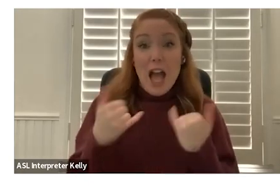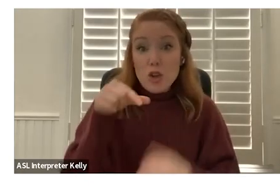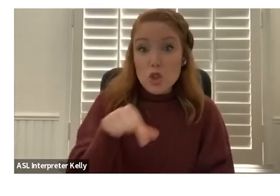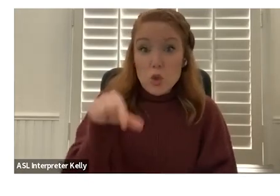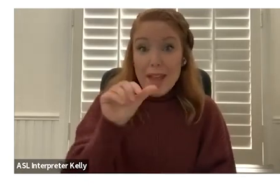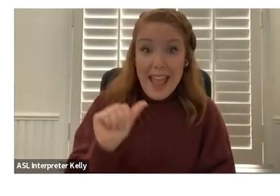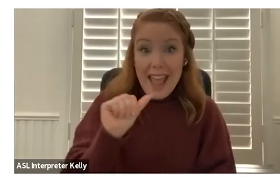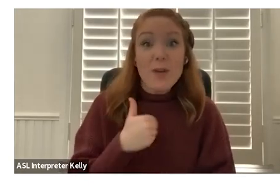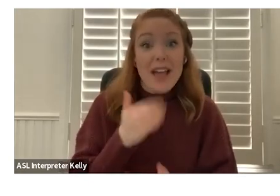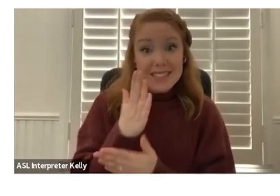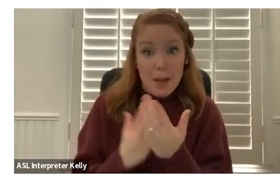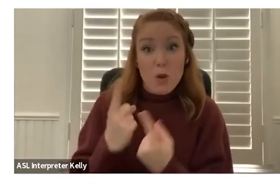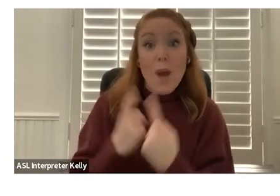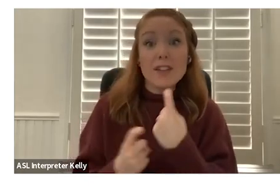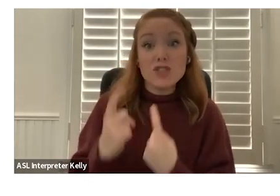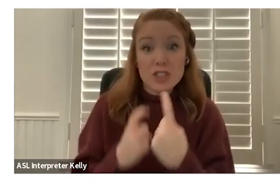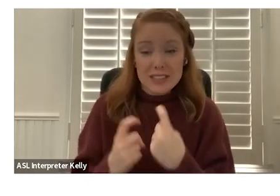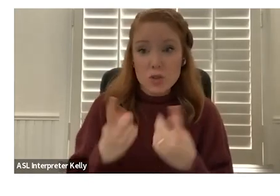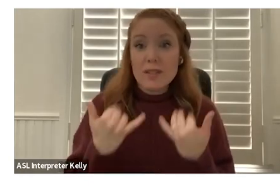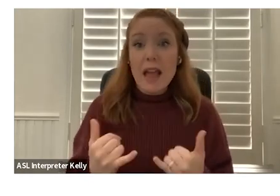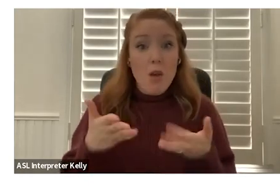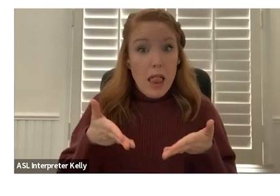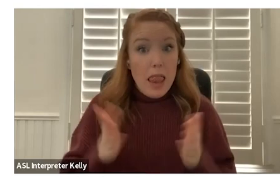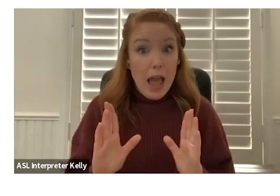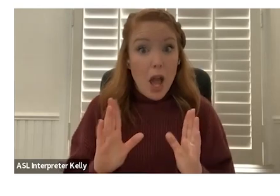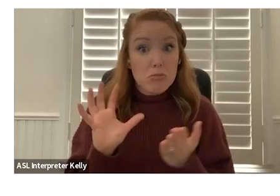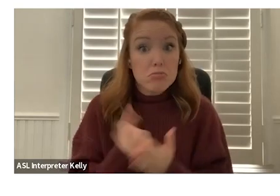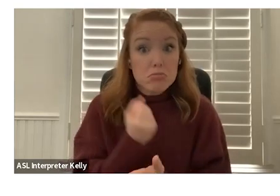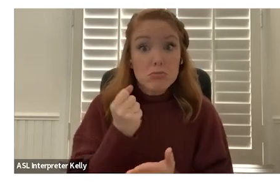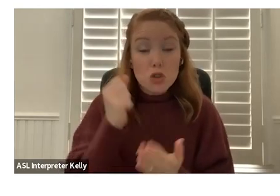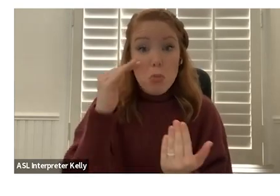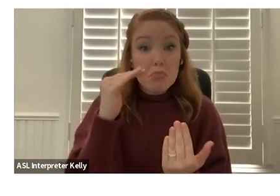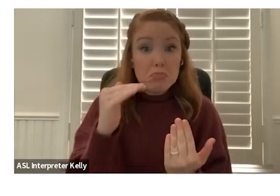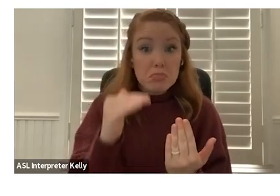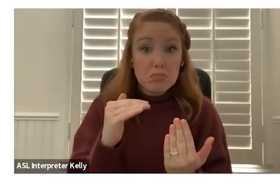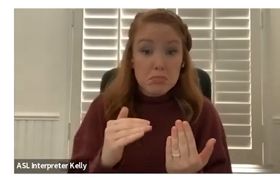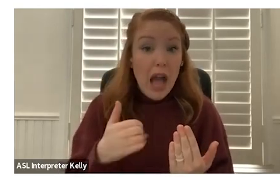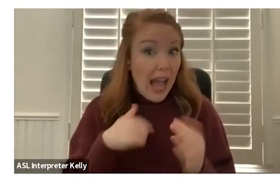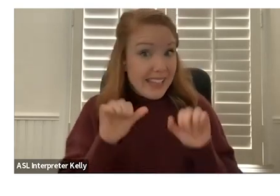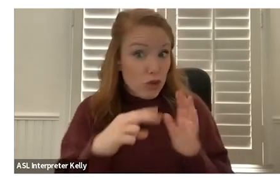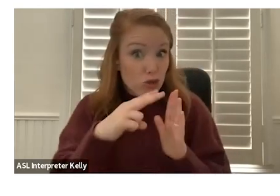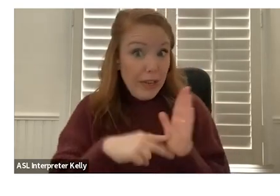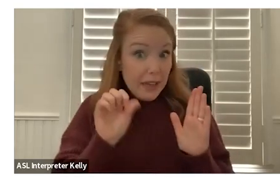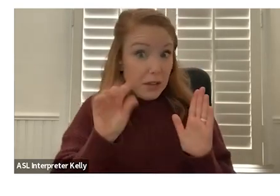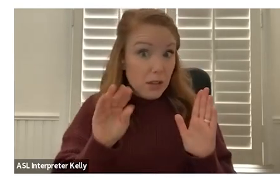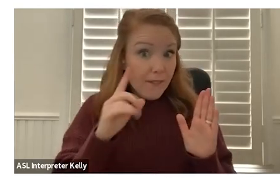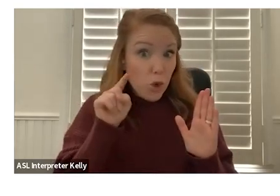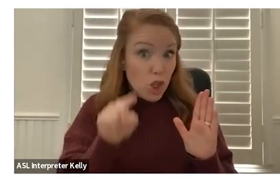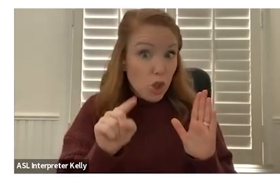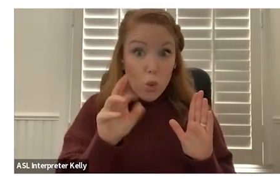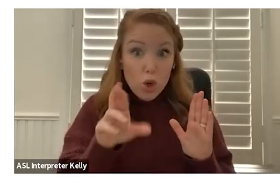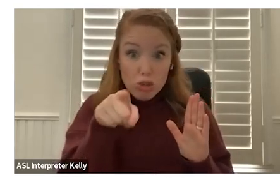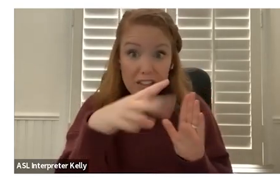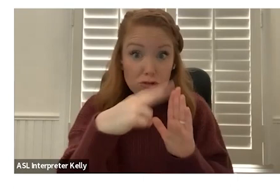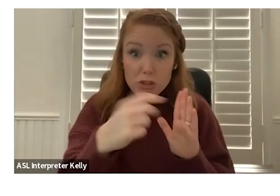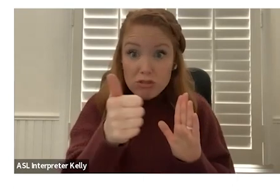we're recording that. We would also love to invite everyone to join us on Slack. You know, there's a lot of research and resources that